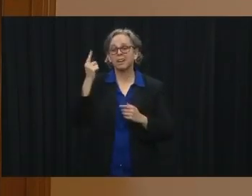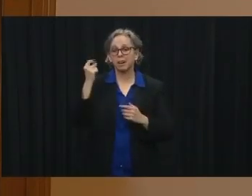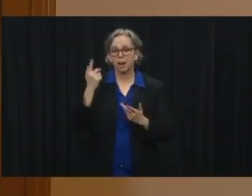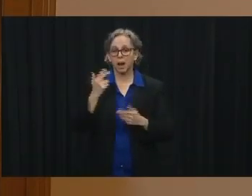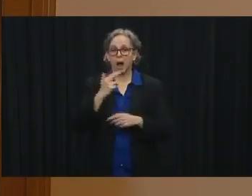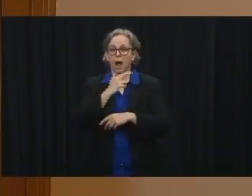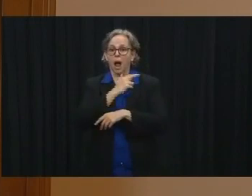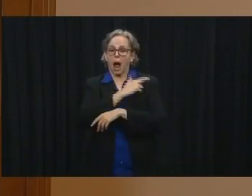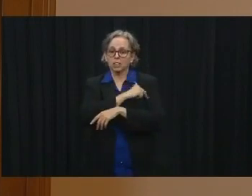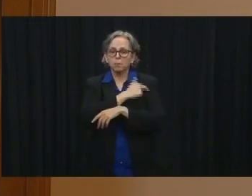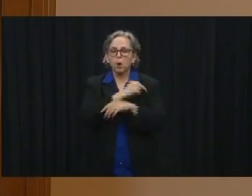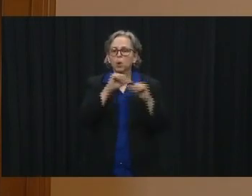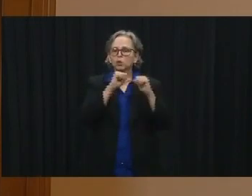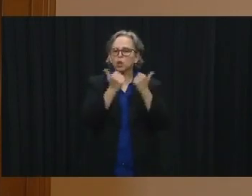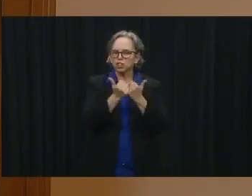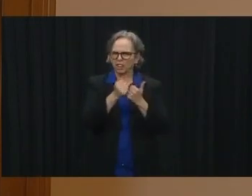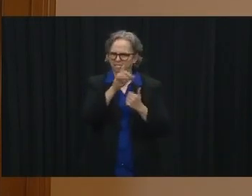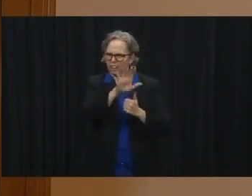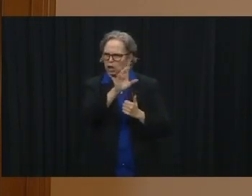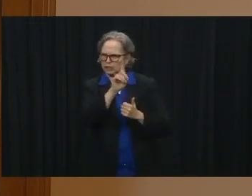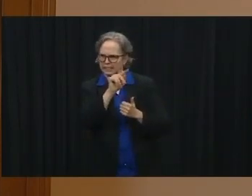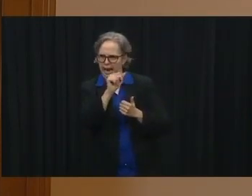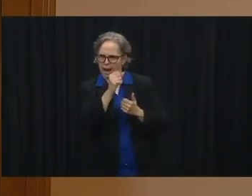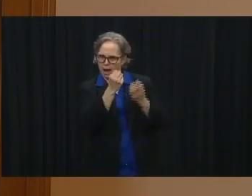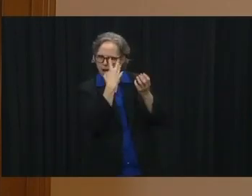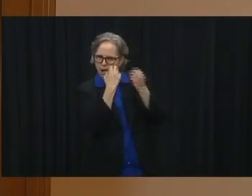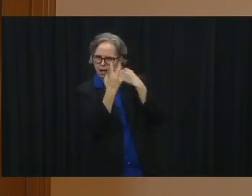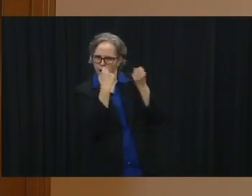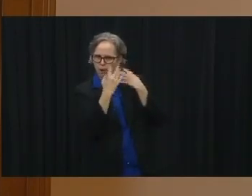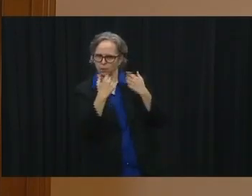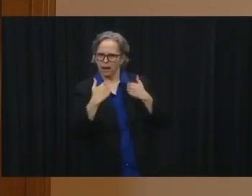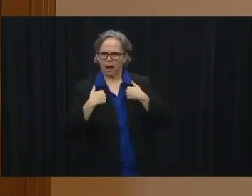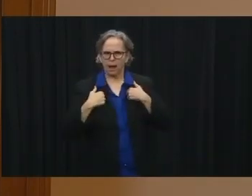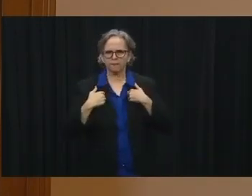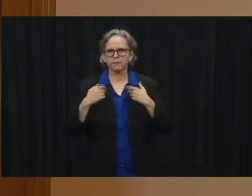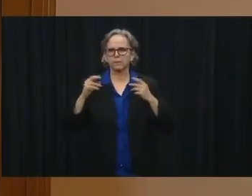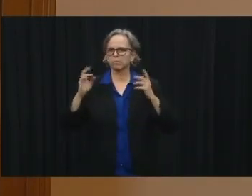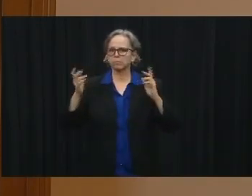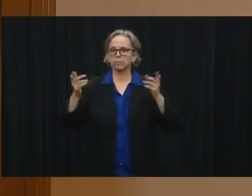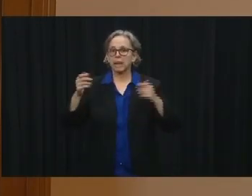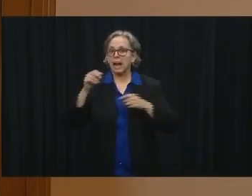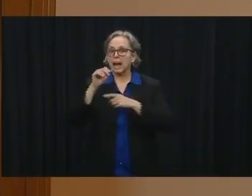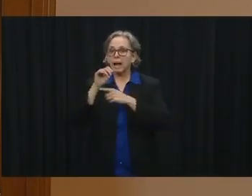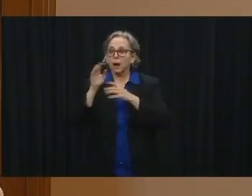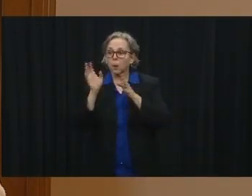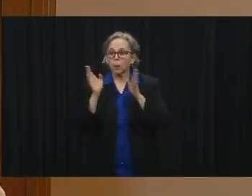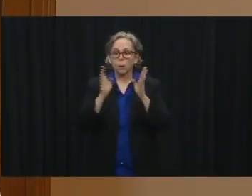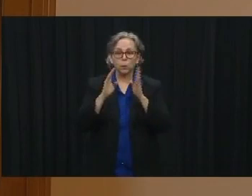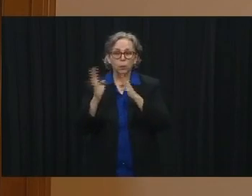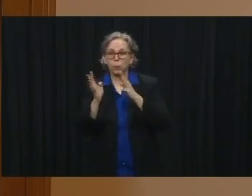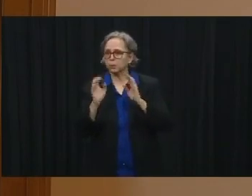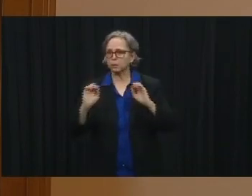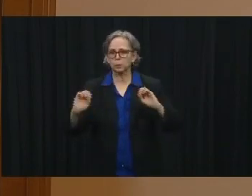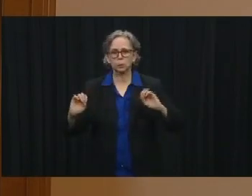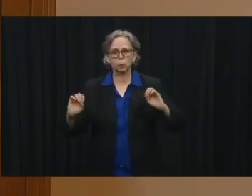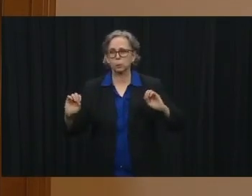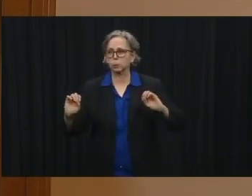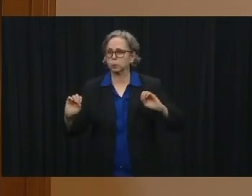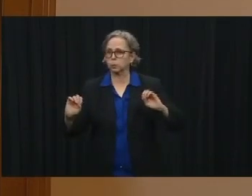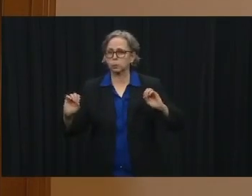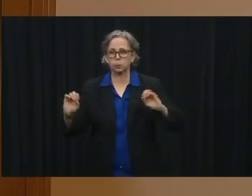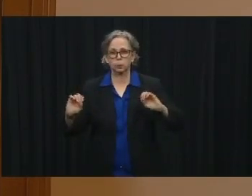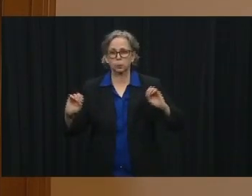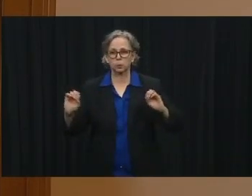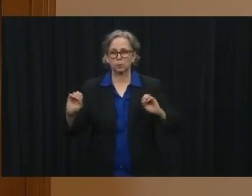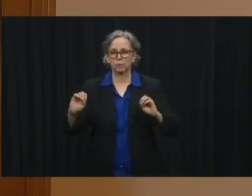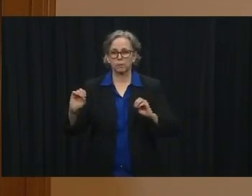airflow rooms that allow us to keep that infection from spreading in the hospital. ECMO, which is a basic type of oxygenation for